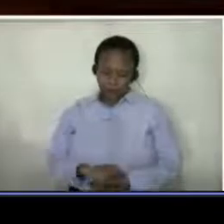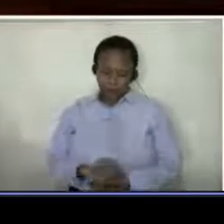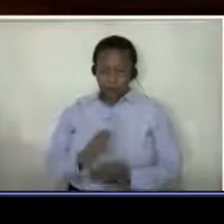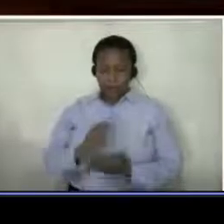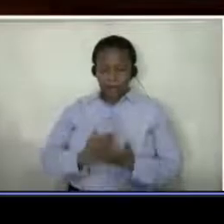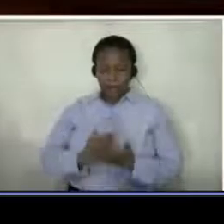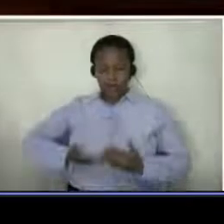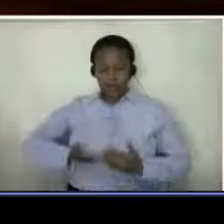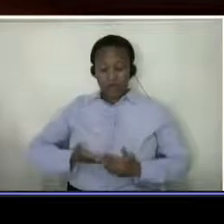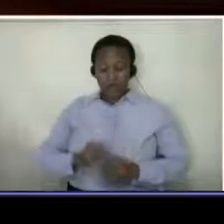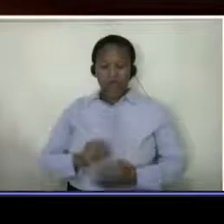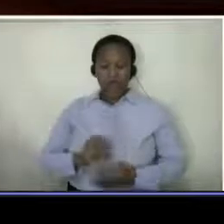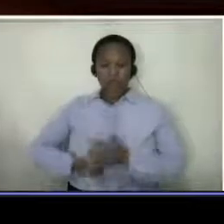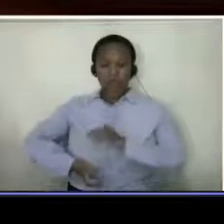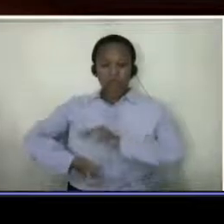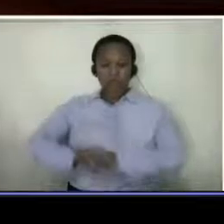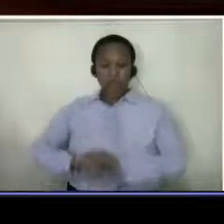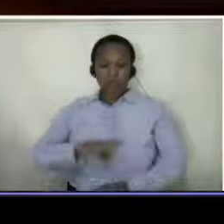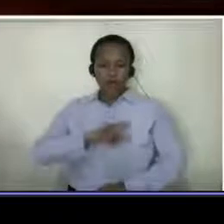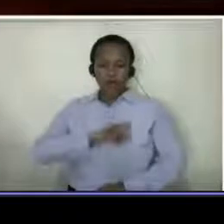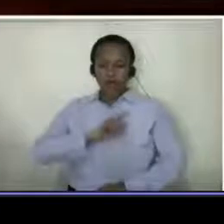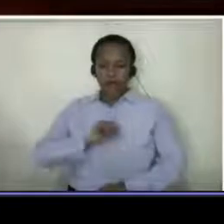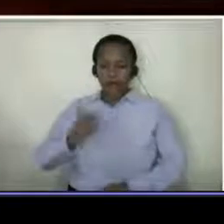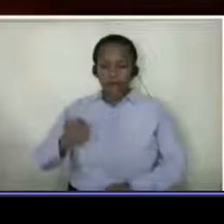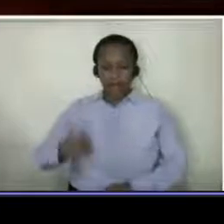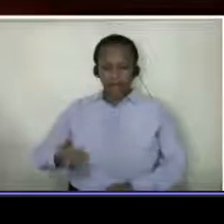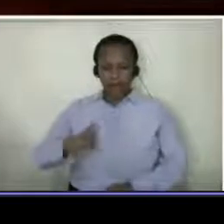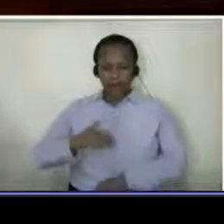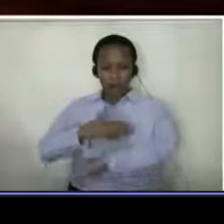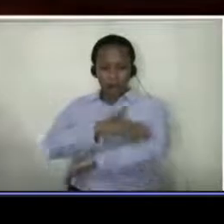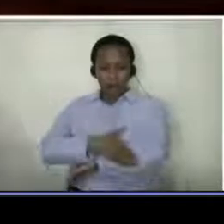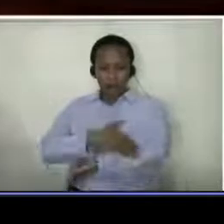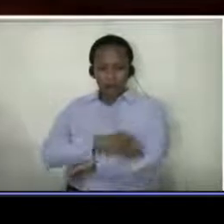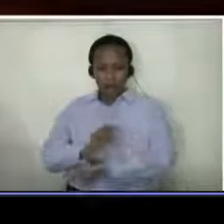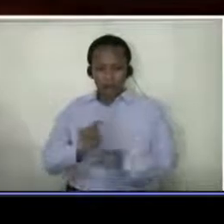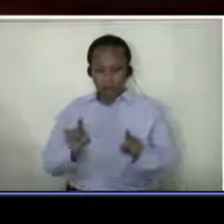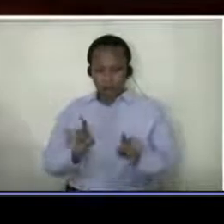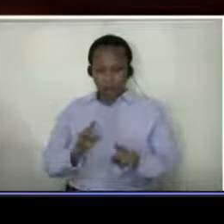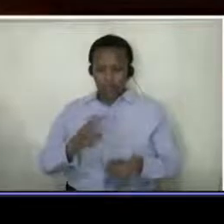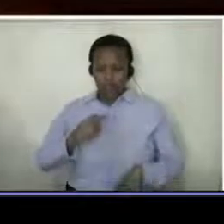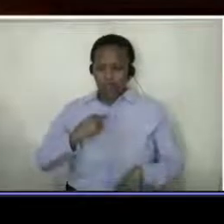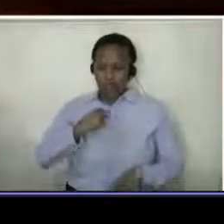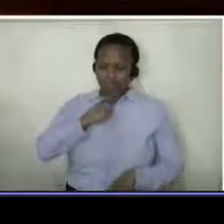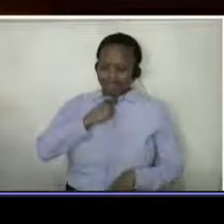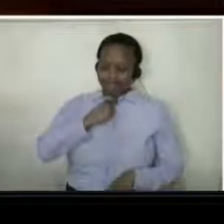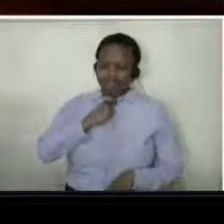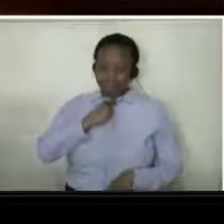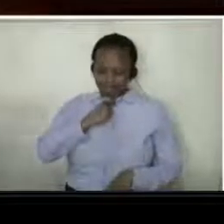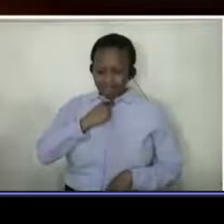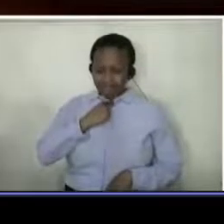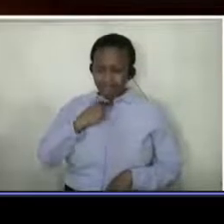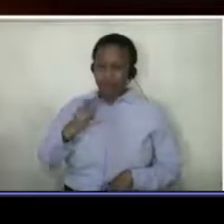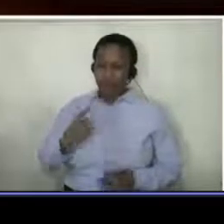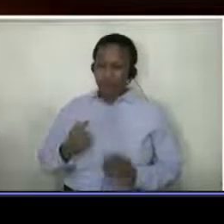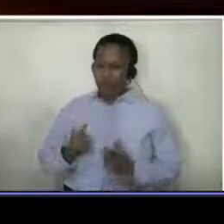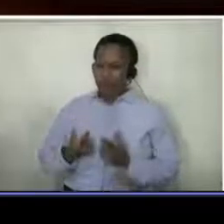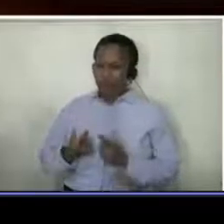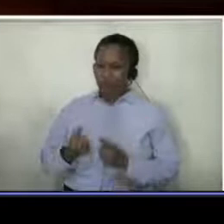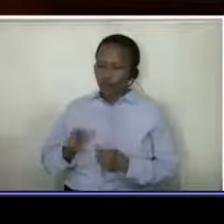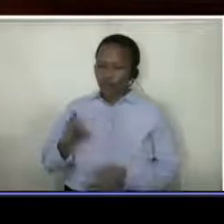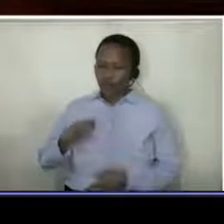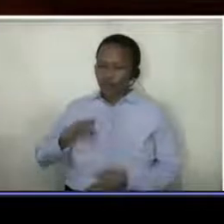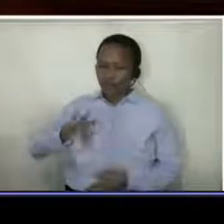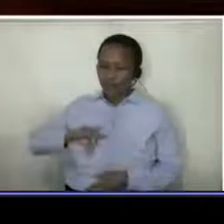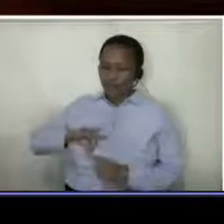many municipalities across the country struggle to generate income as they often service